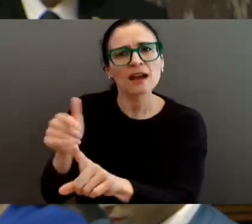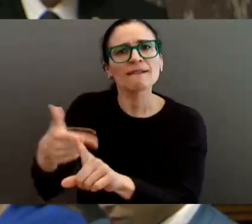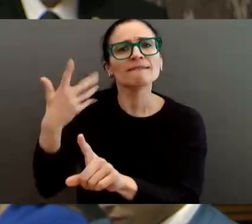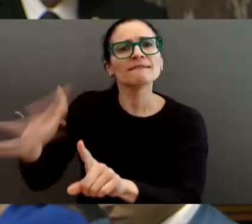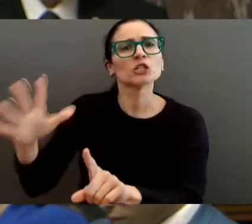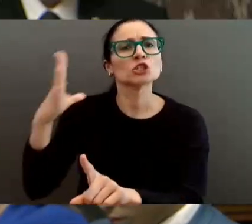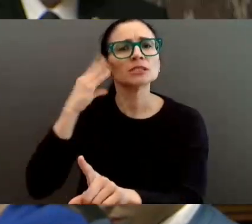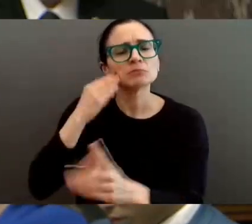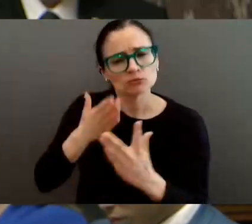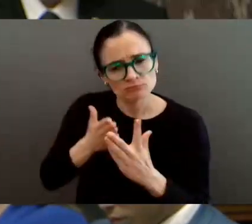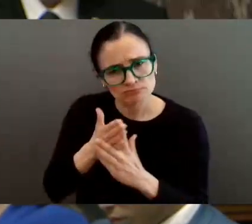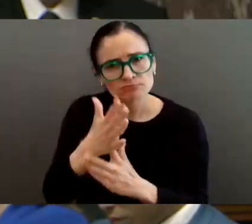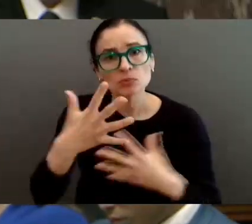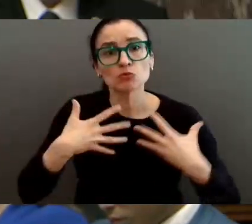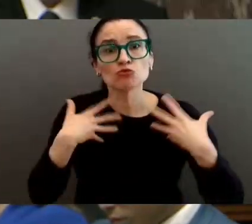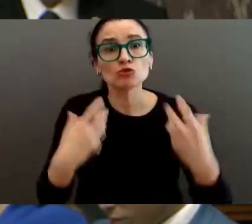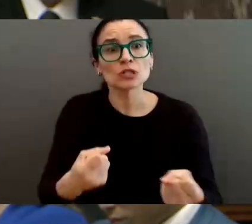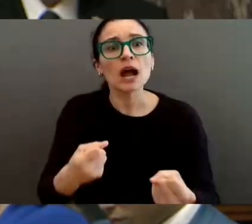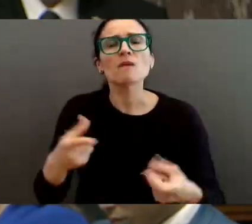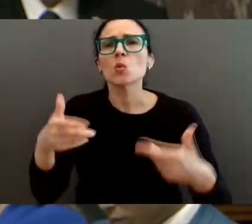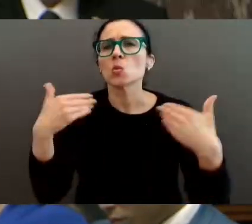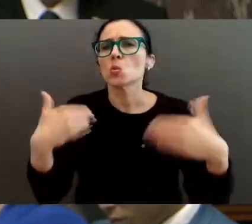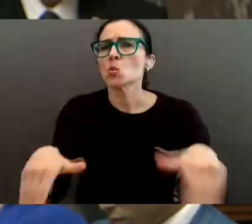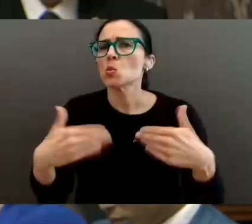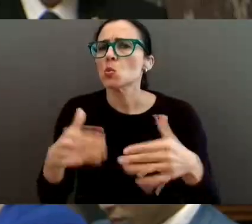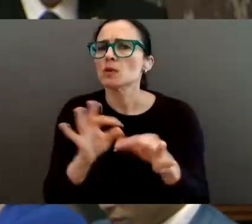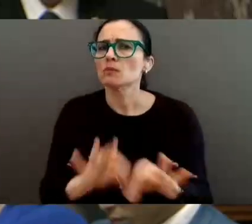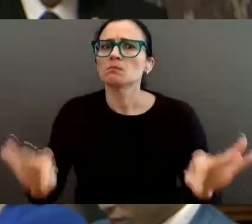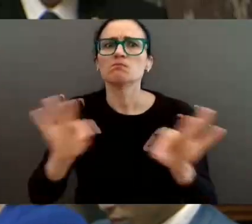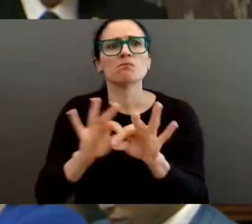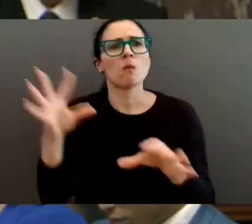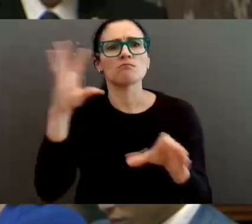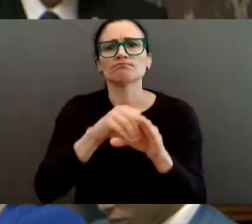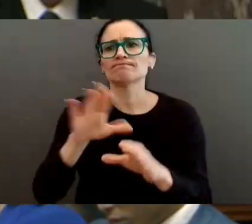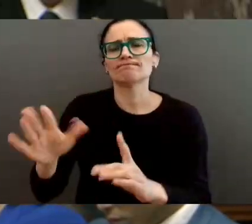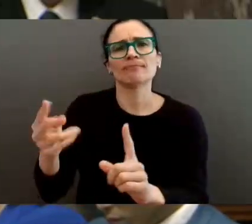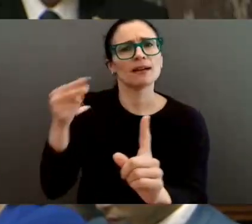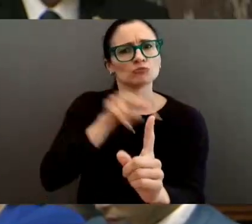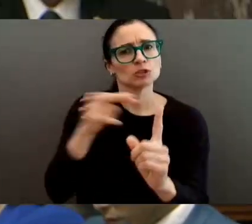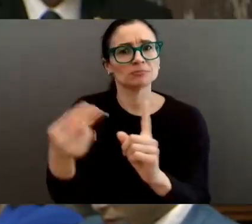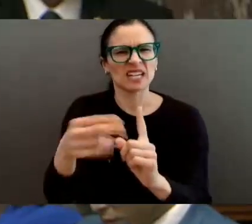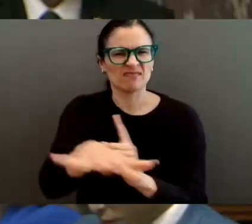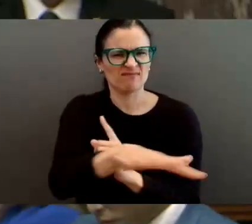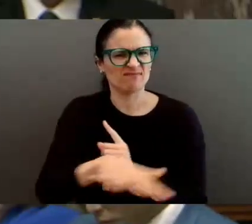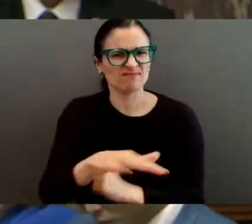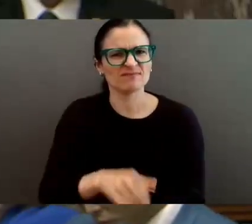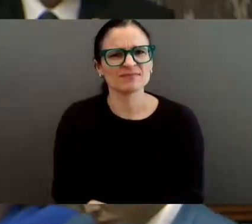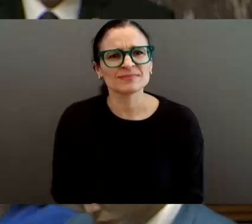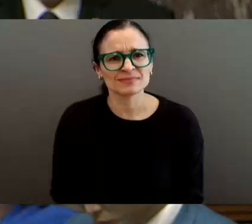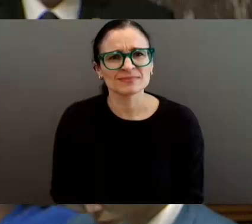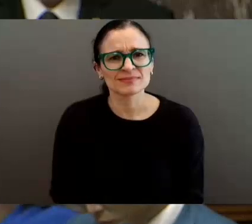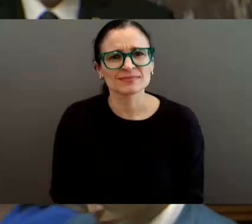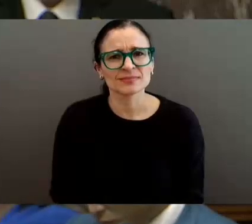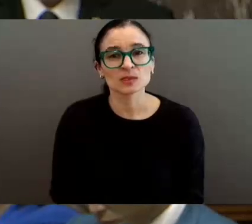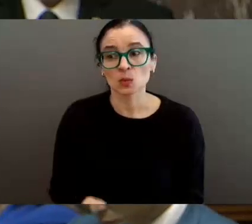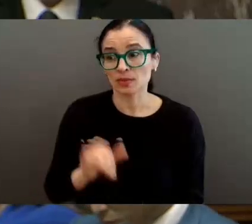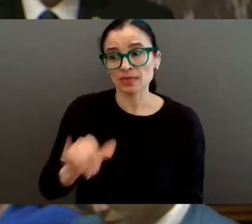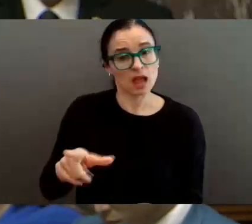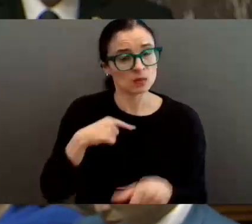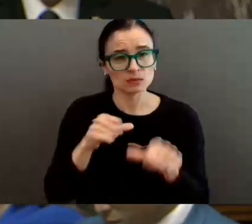are valuable perspectives to bring to this work. While we continue to work to keep people in the downtown east